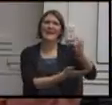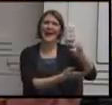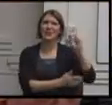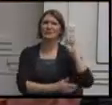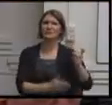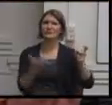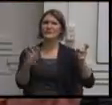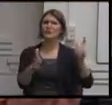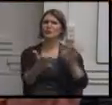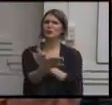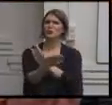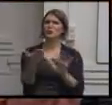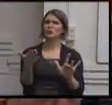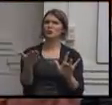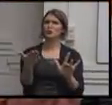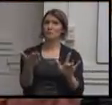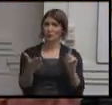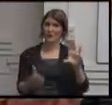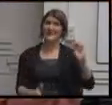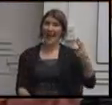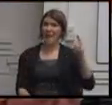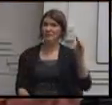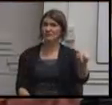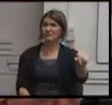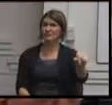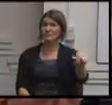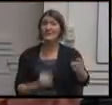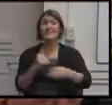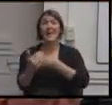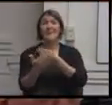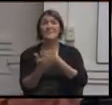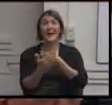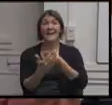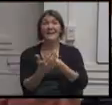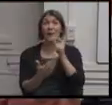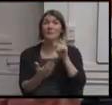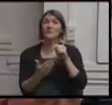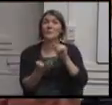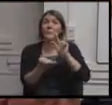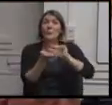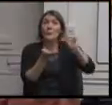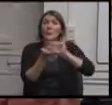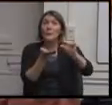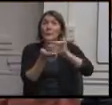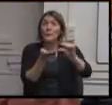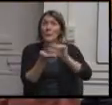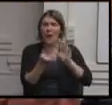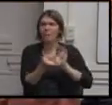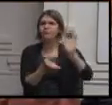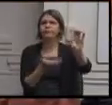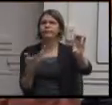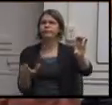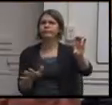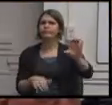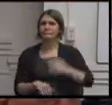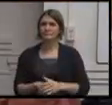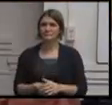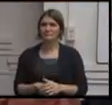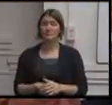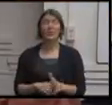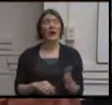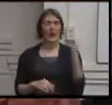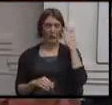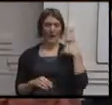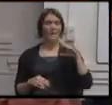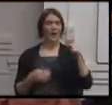for. And we should pay cash for it. It saves the taxpayers money. But you also have other items in